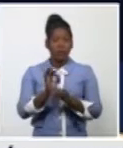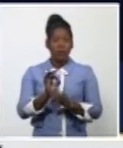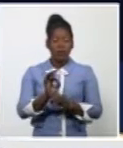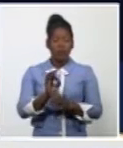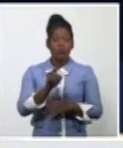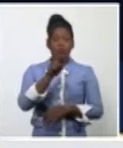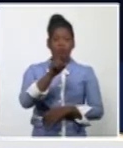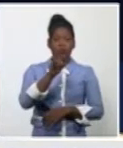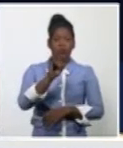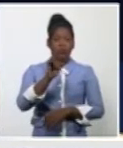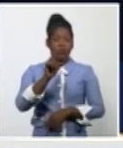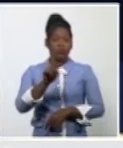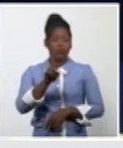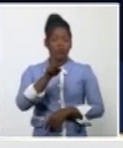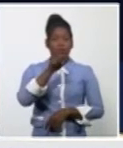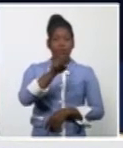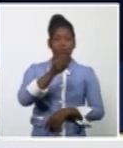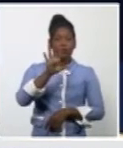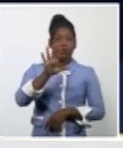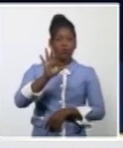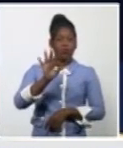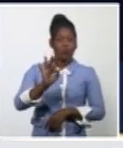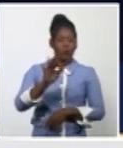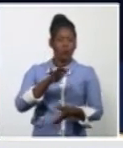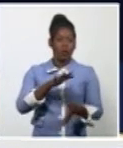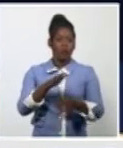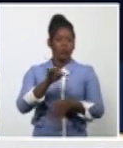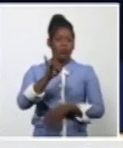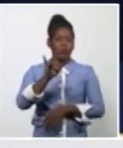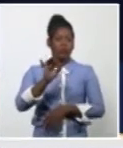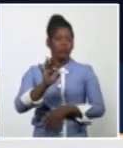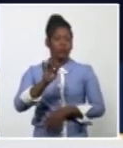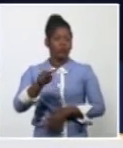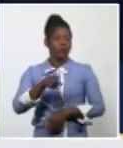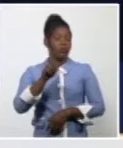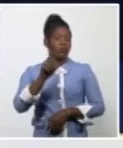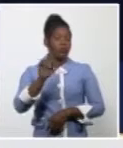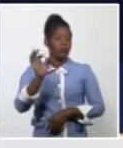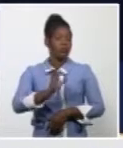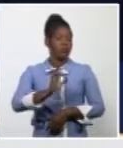of those 161, 158, that is